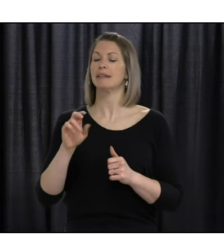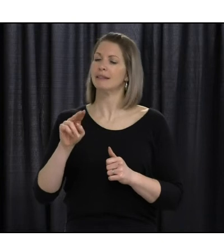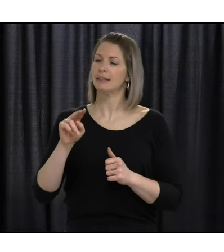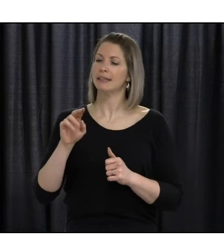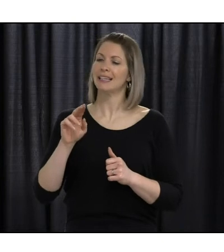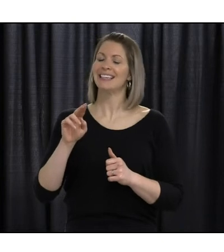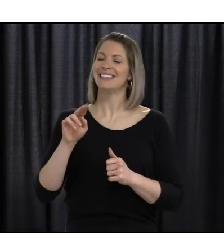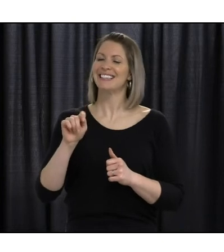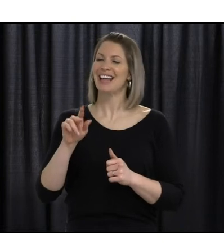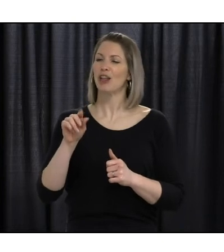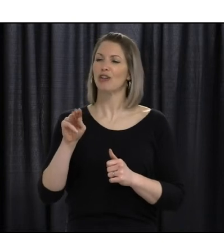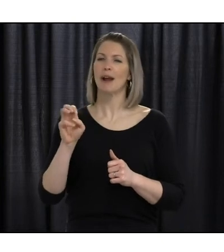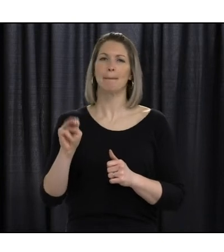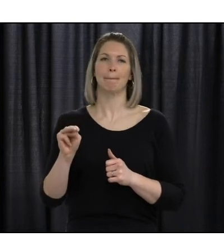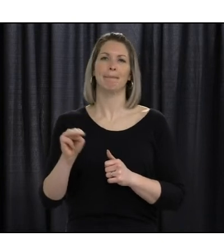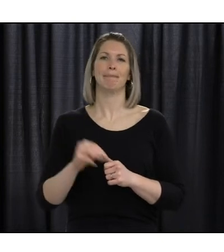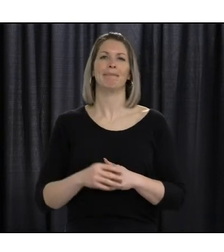Telegram. Please go ahead.